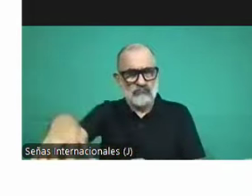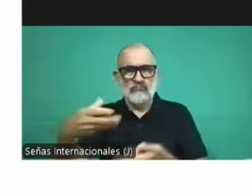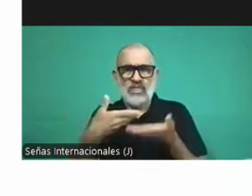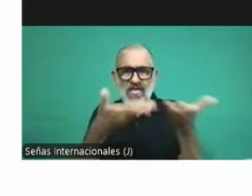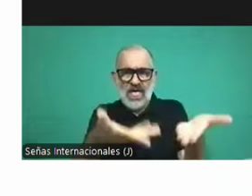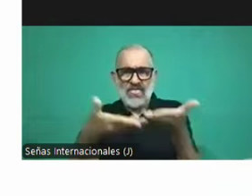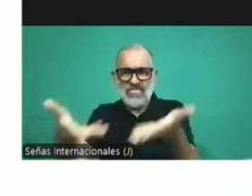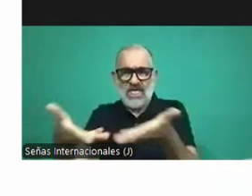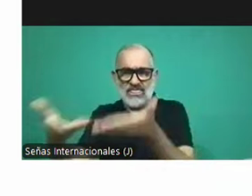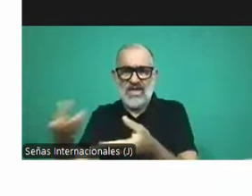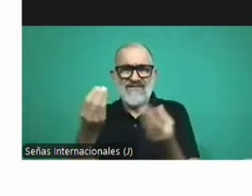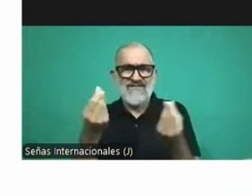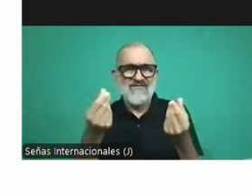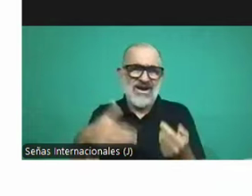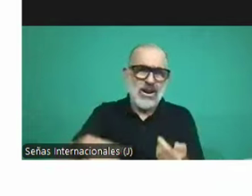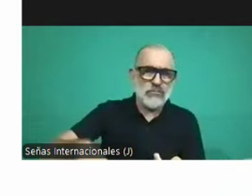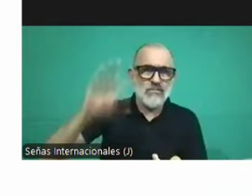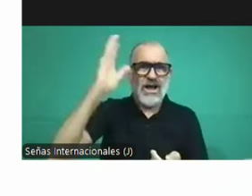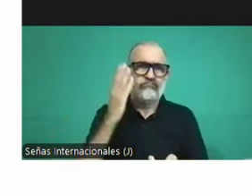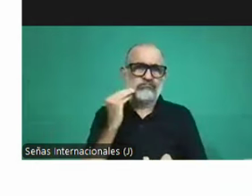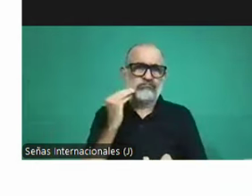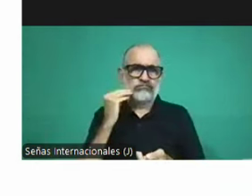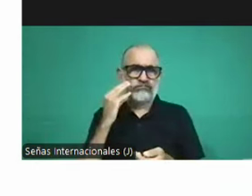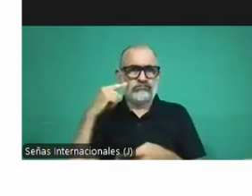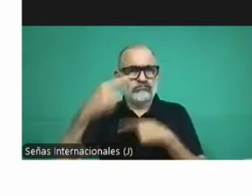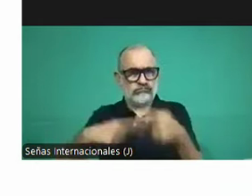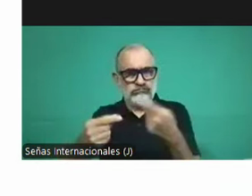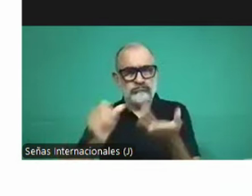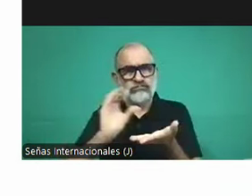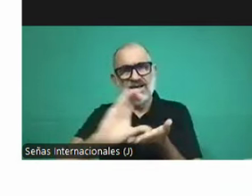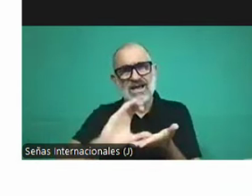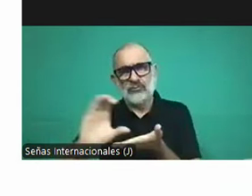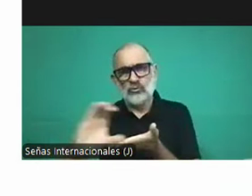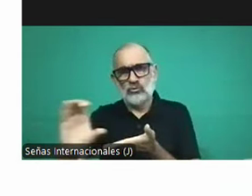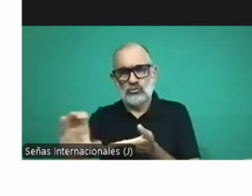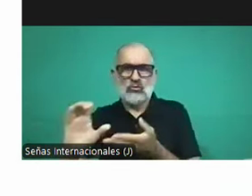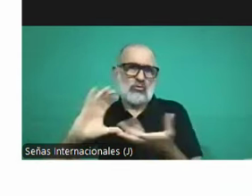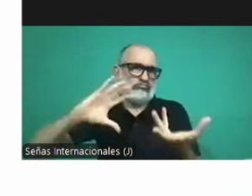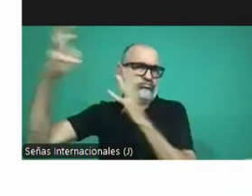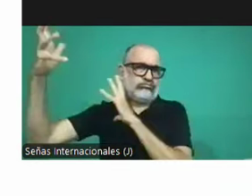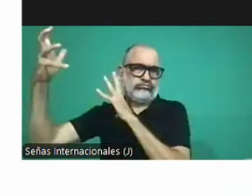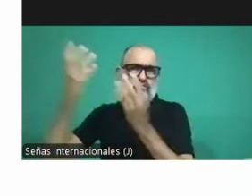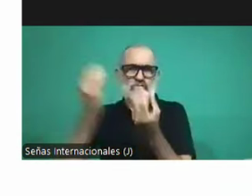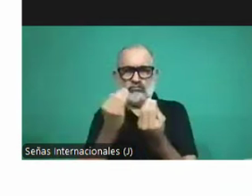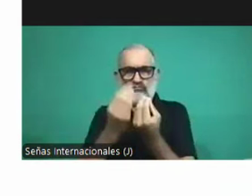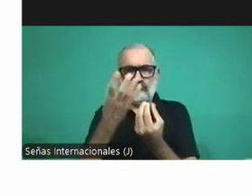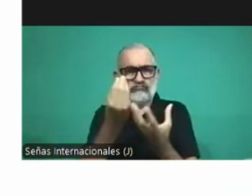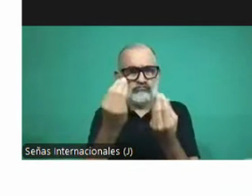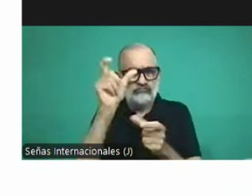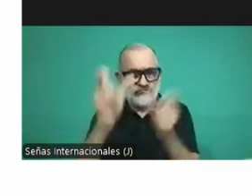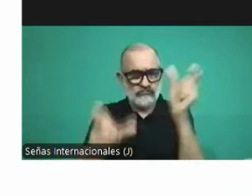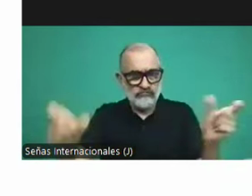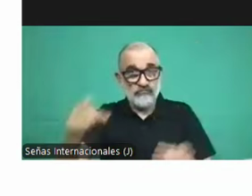to be extremely elevated, would be catastrophic for many households. And that is why the growth of technologies